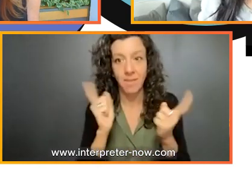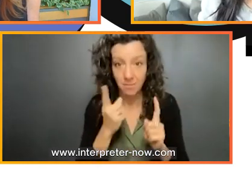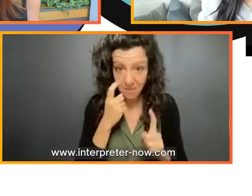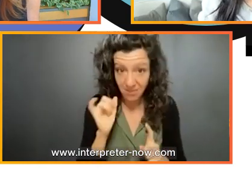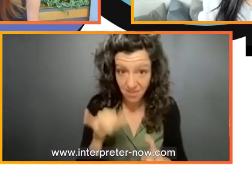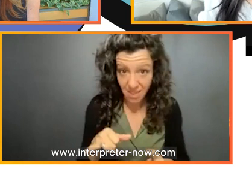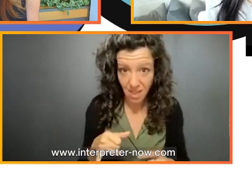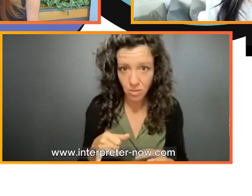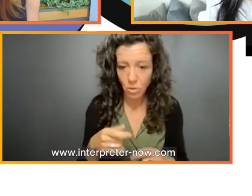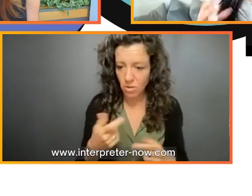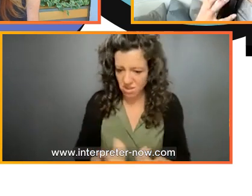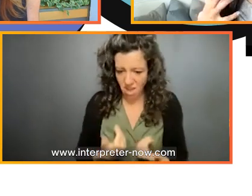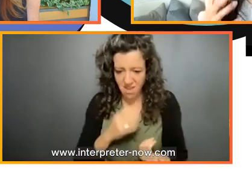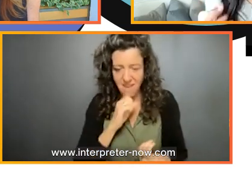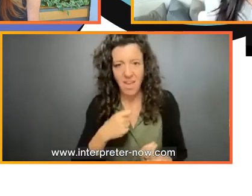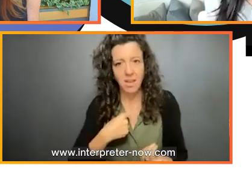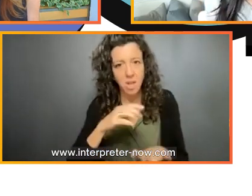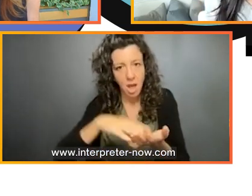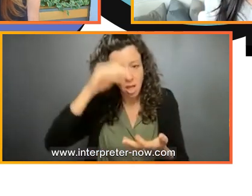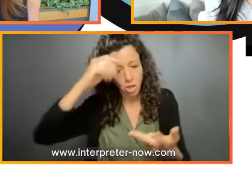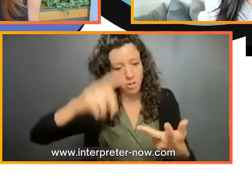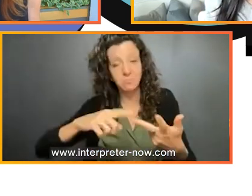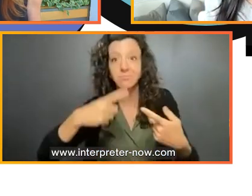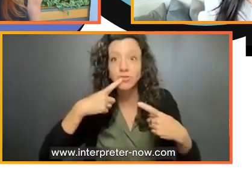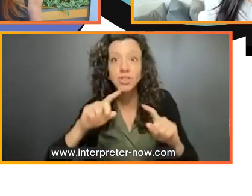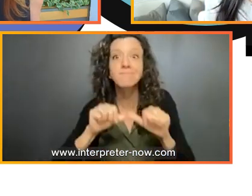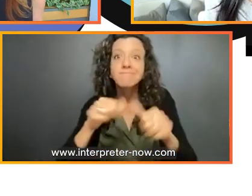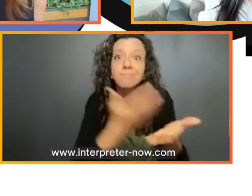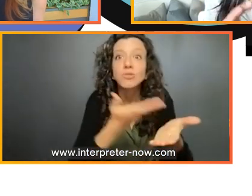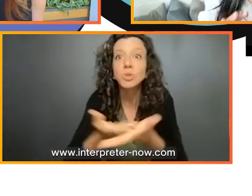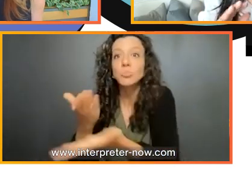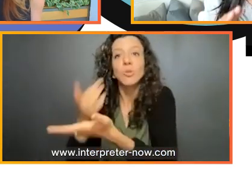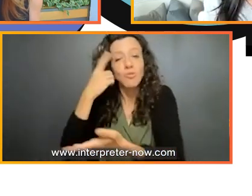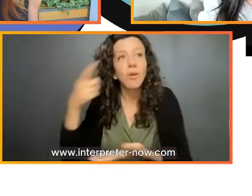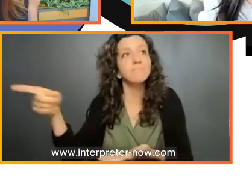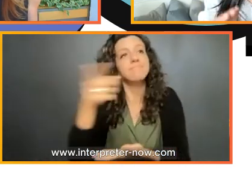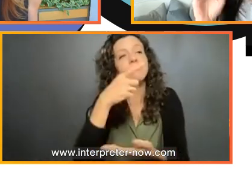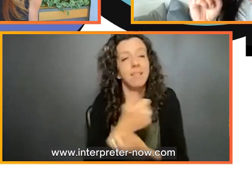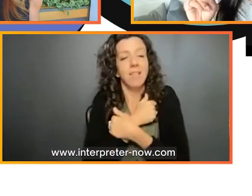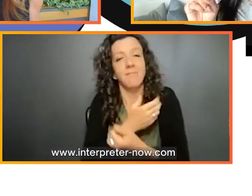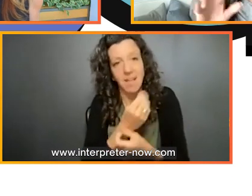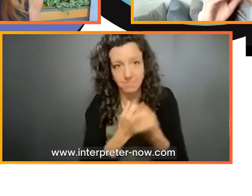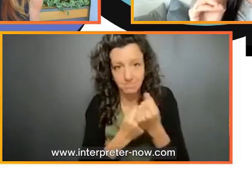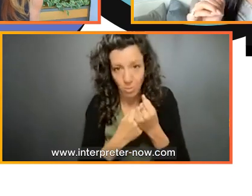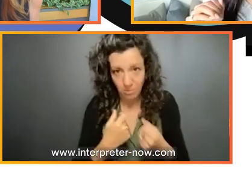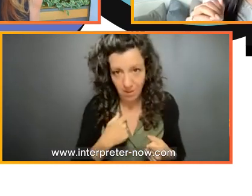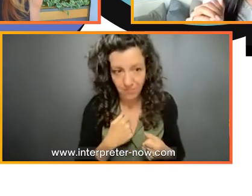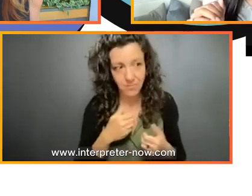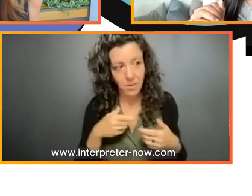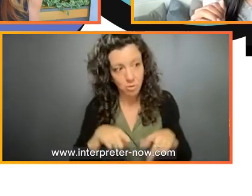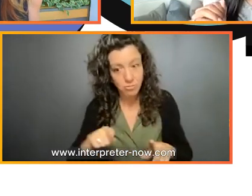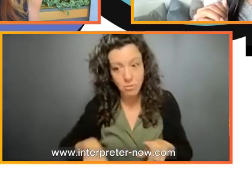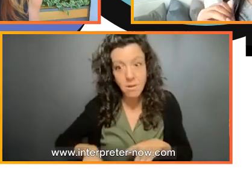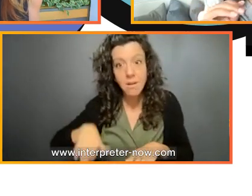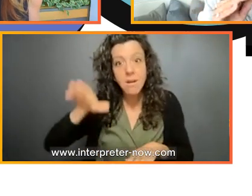like love and affirmation for them. So from a young age, I learned that I should constantly be achieving in order to gain